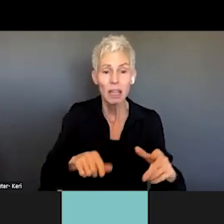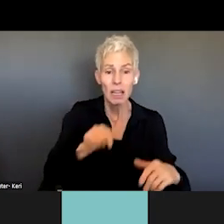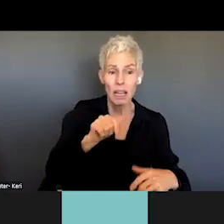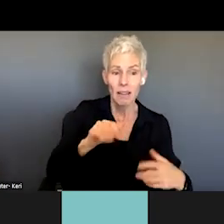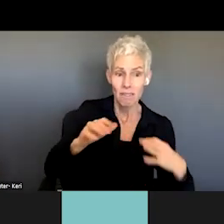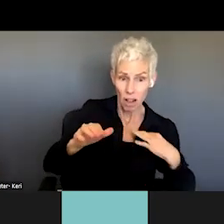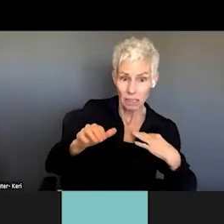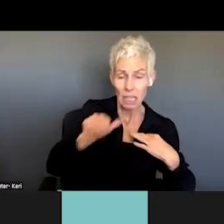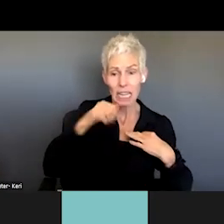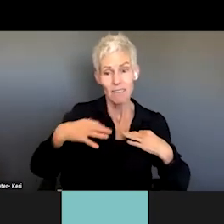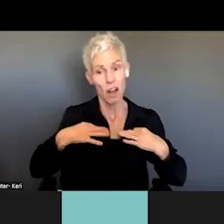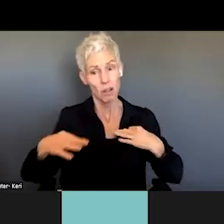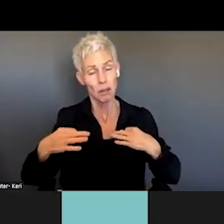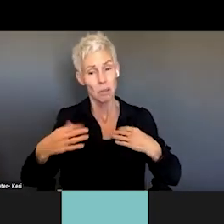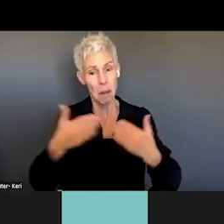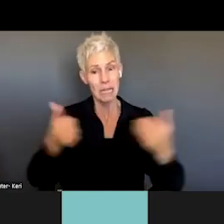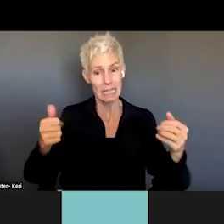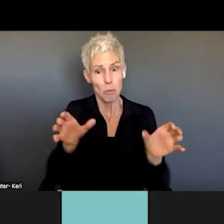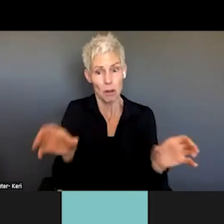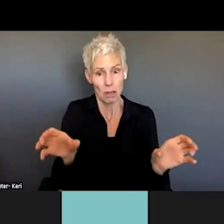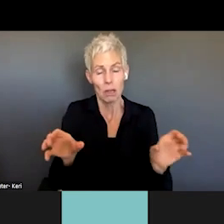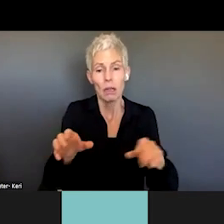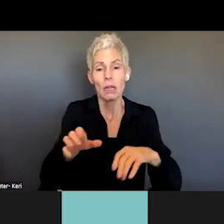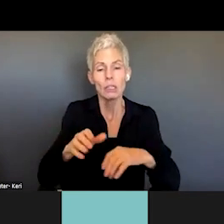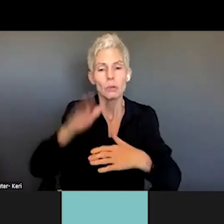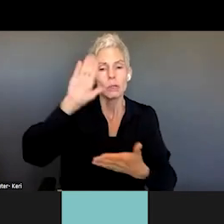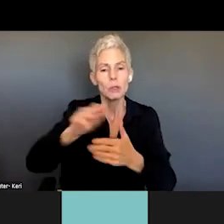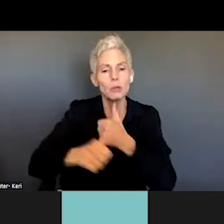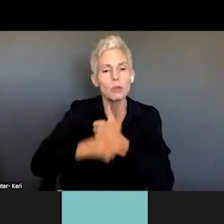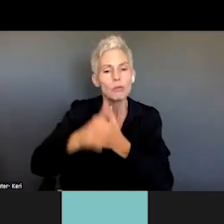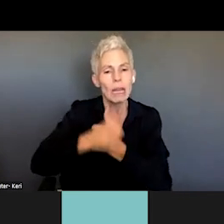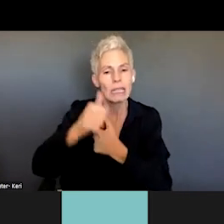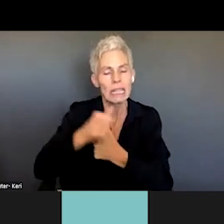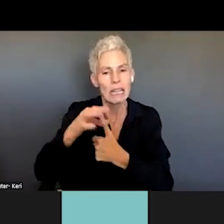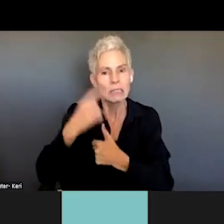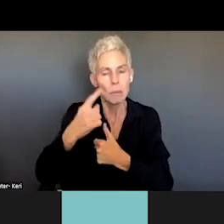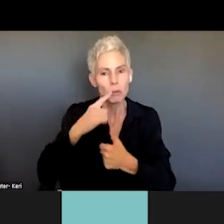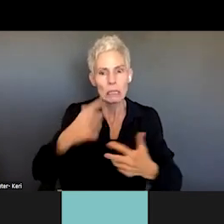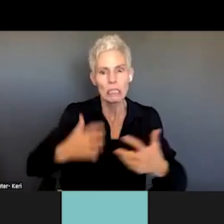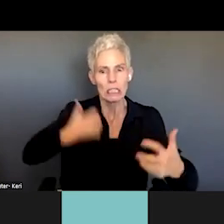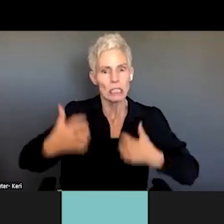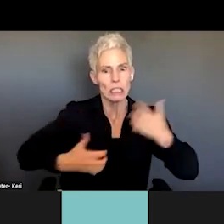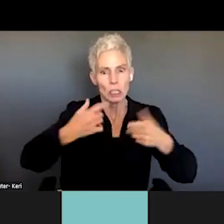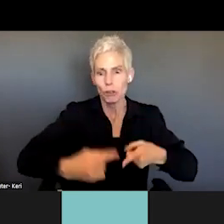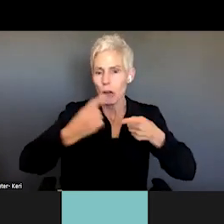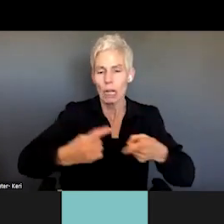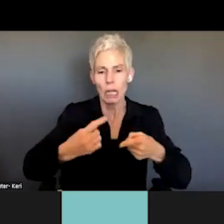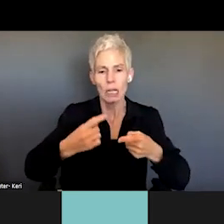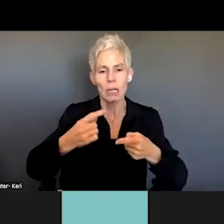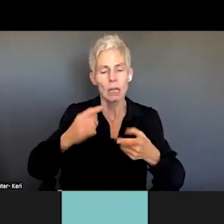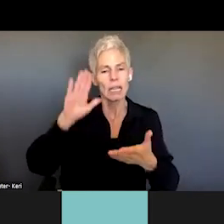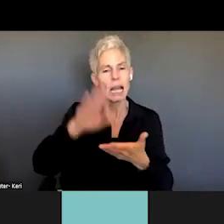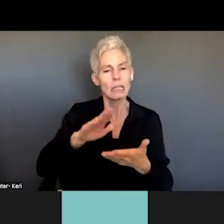of injury or things of that nature if somebody's really escalated and struggling. But again, providing that individual